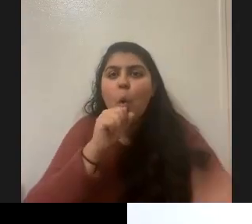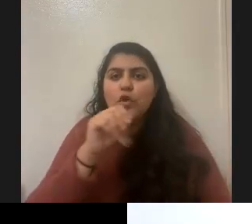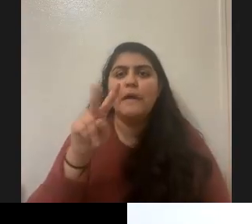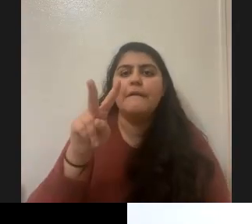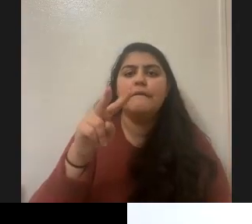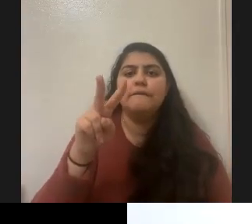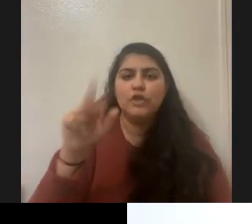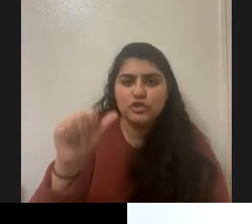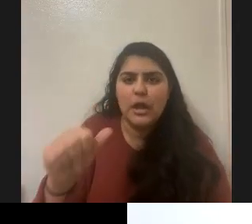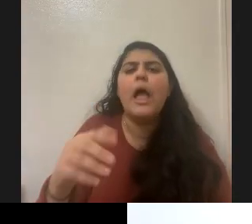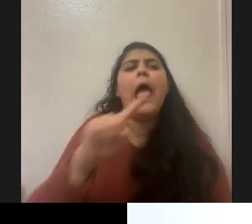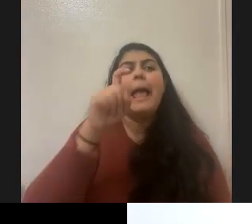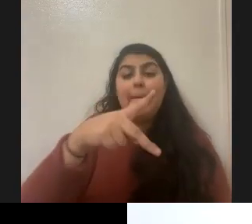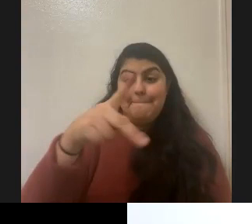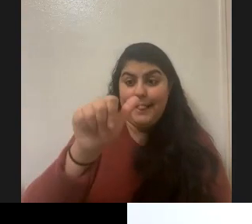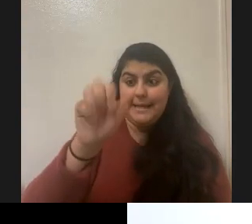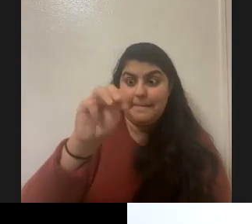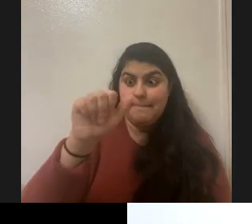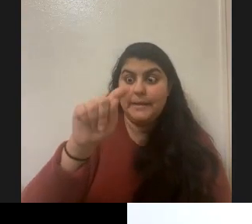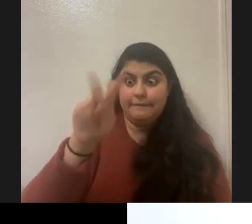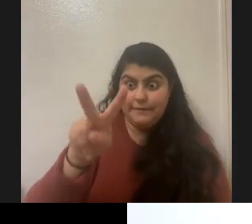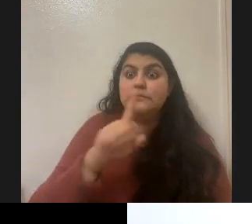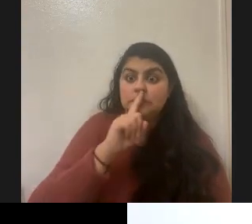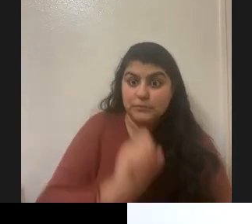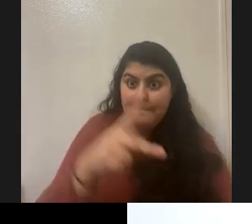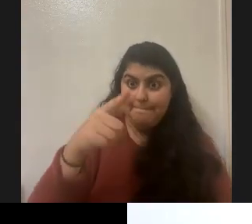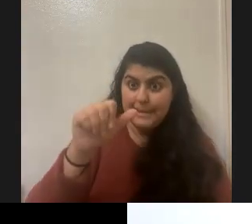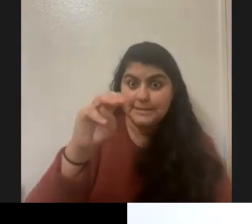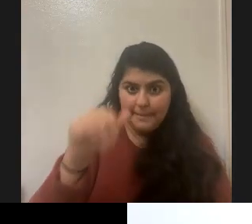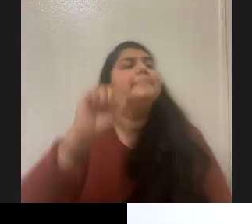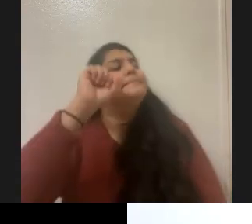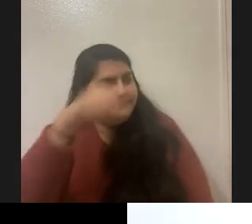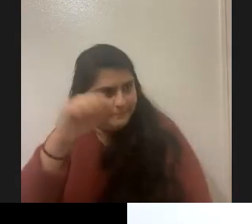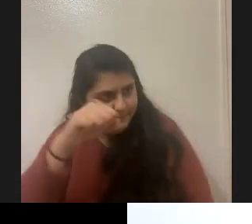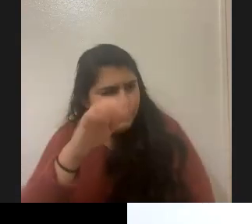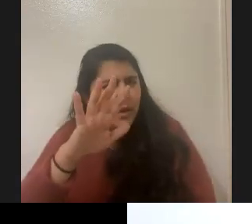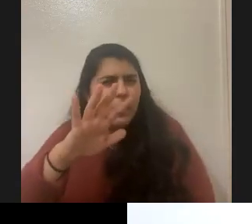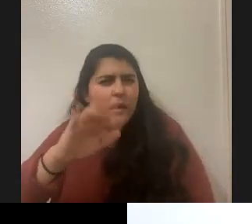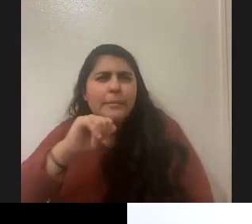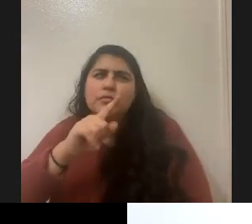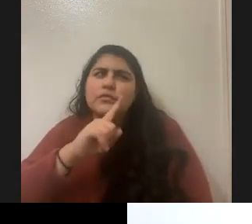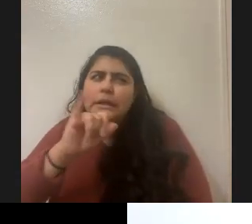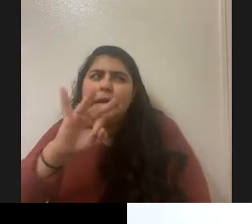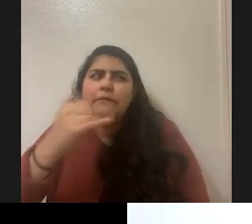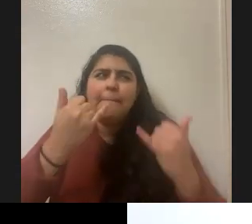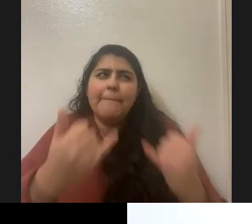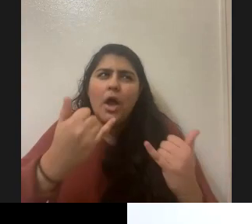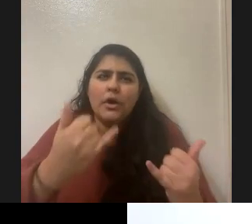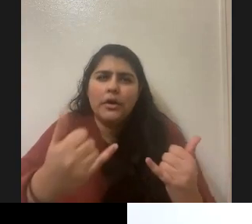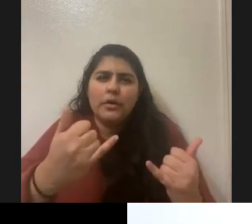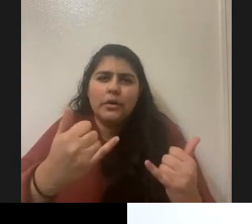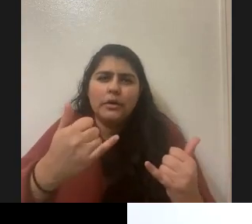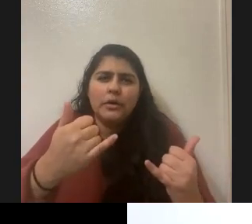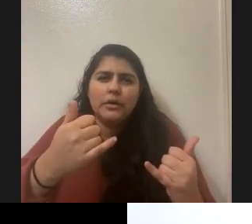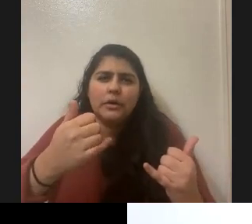TVs really plasma? Yeah, actually. Yeah. I'm not sure if the modern day, I